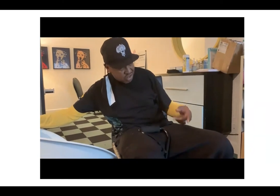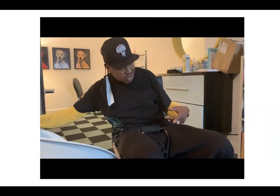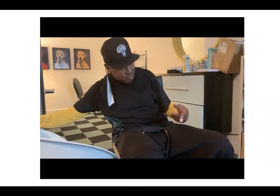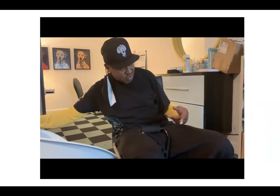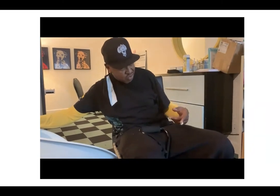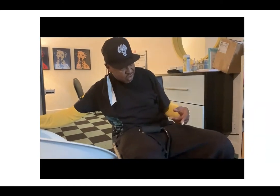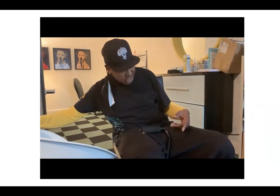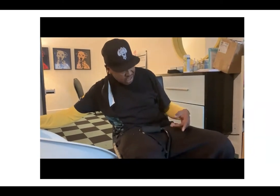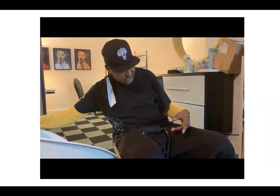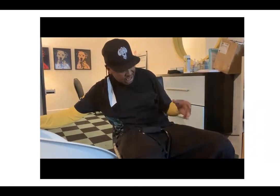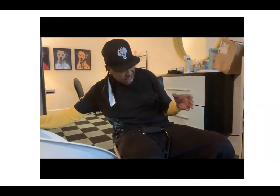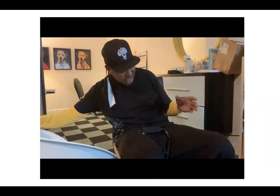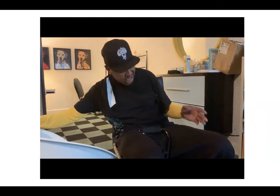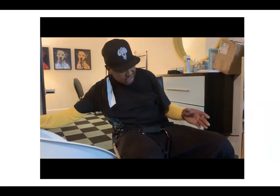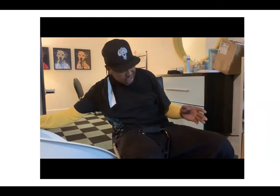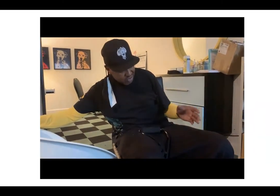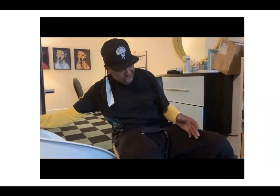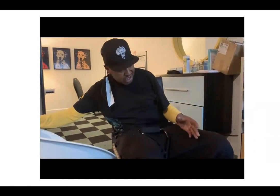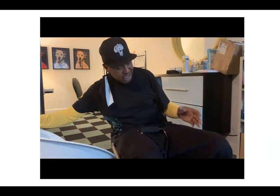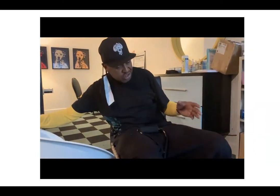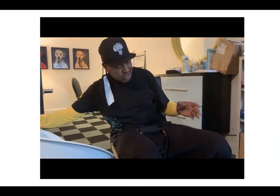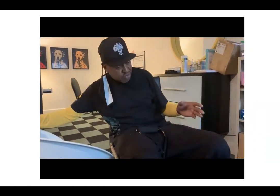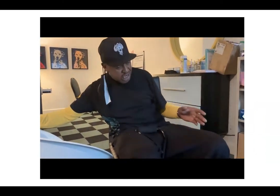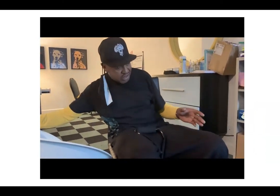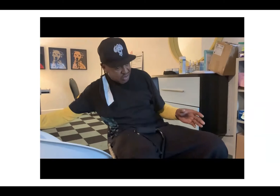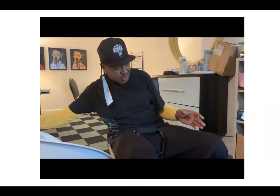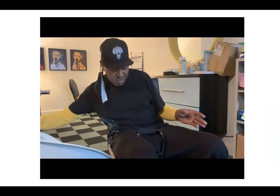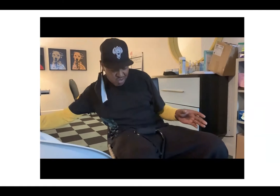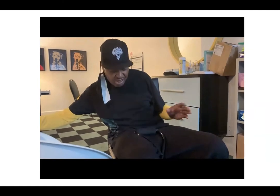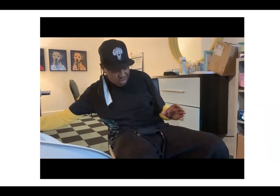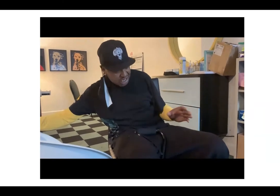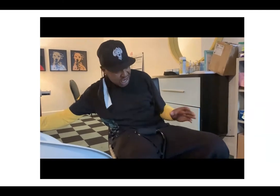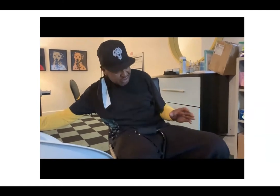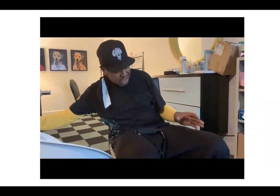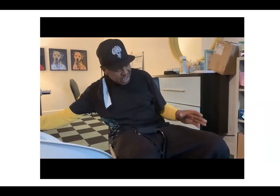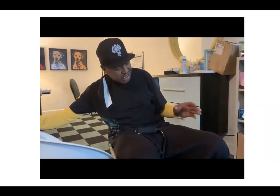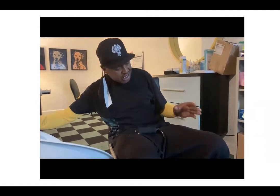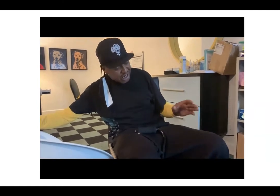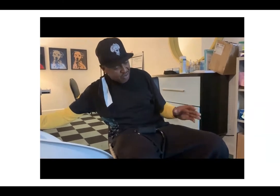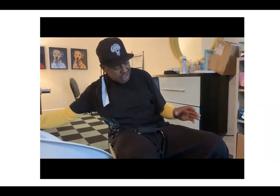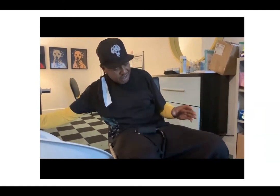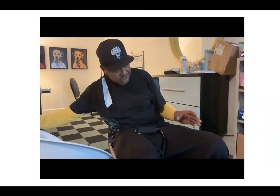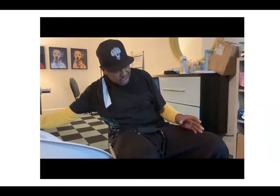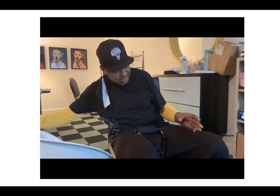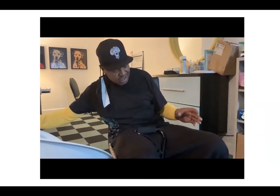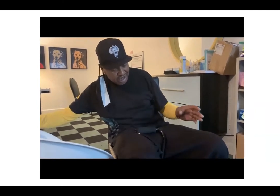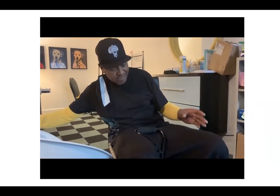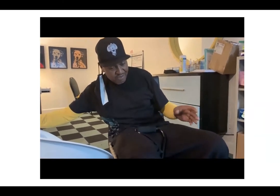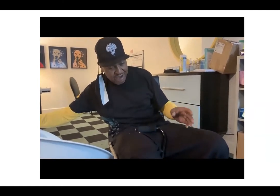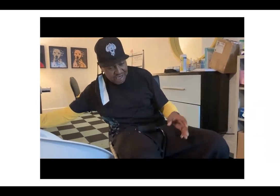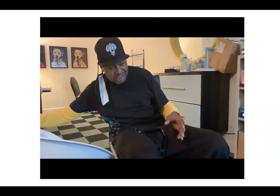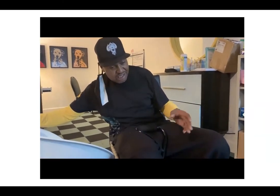pretty smooth, and it's like the 18-month span was right on time. That wound up